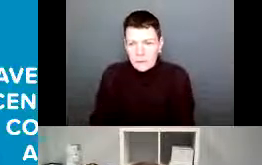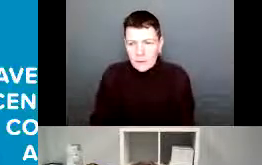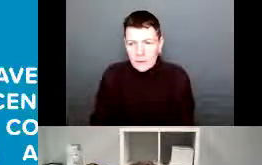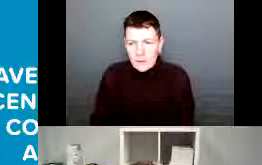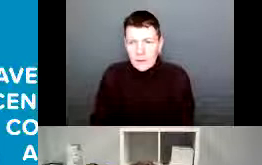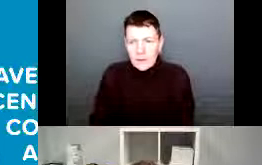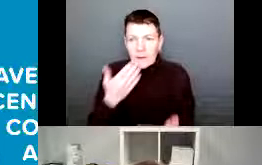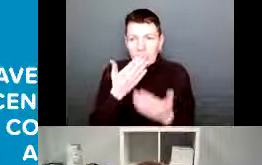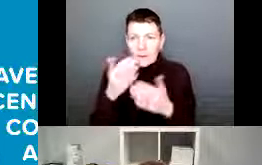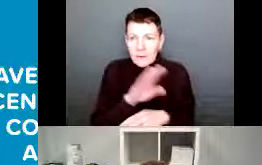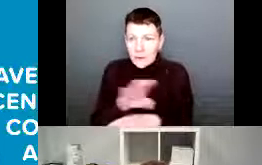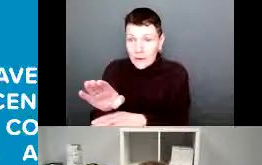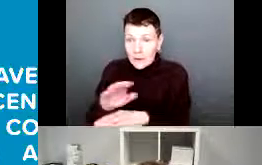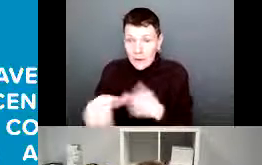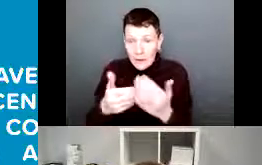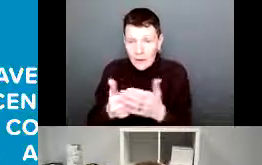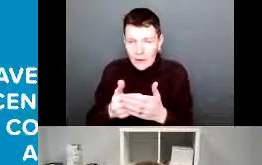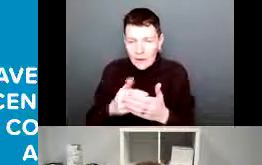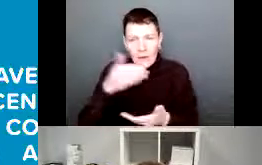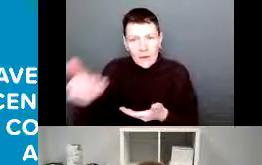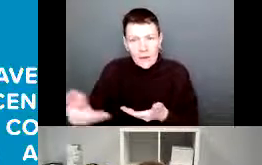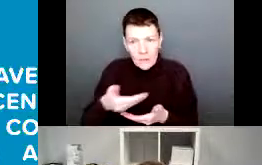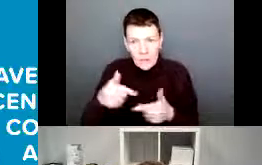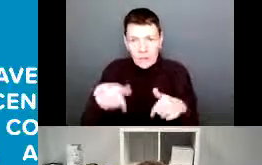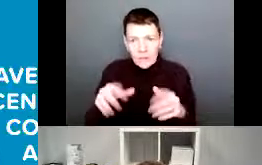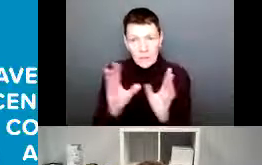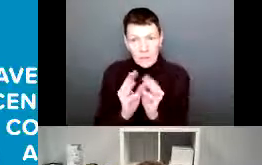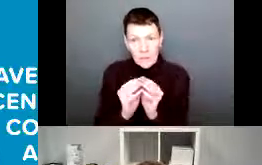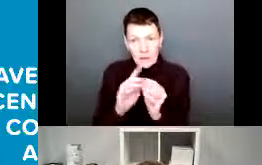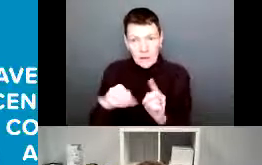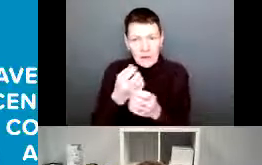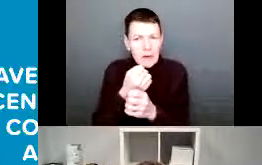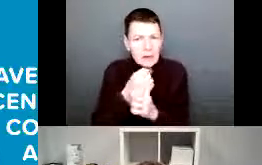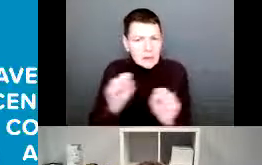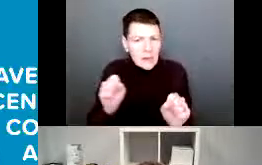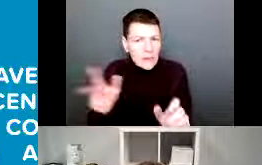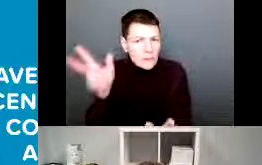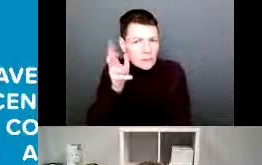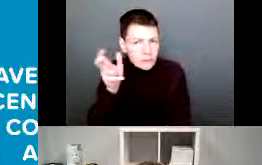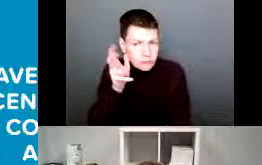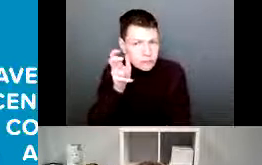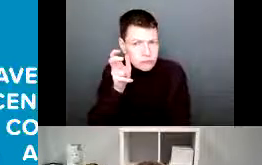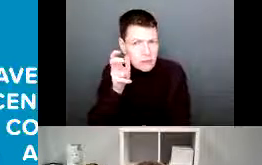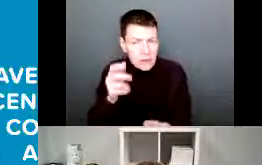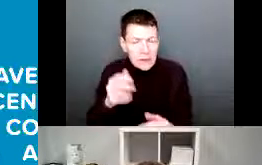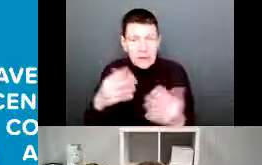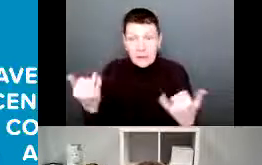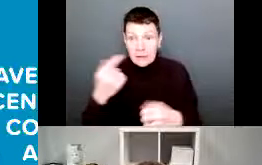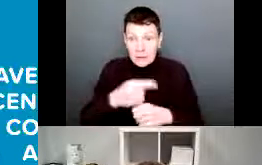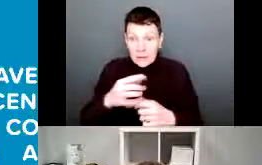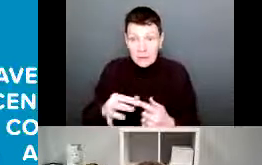Good evening, everyone, and welcome to this webinar on safe listening on World Hearing